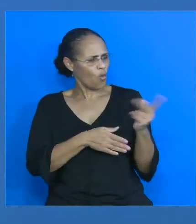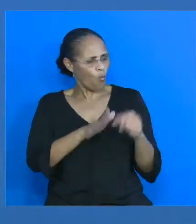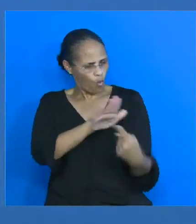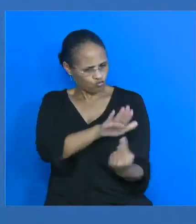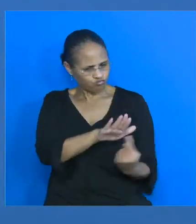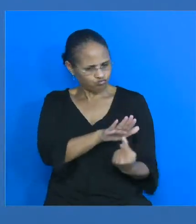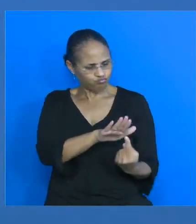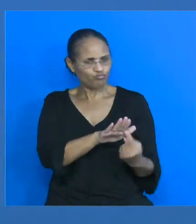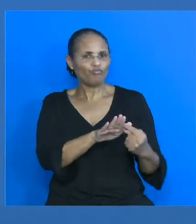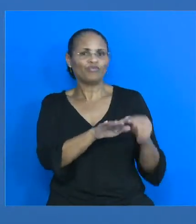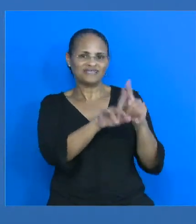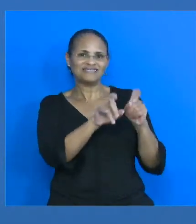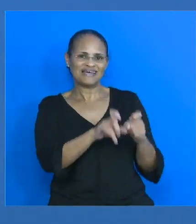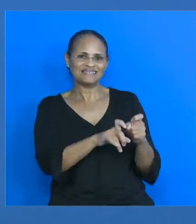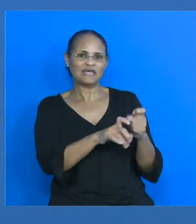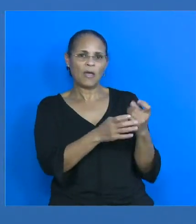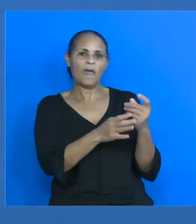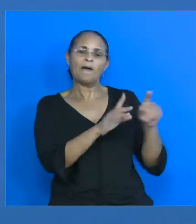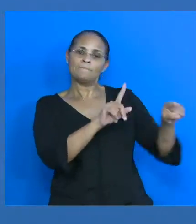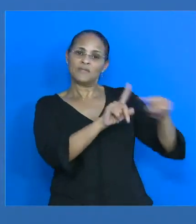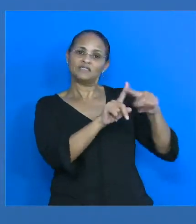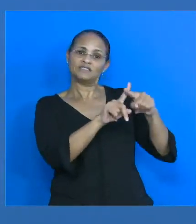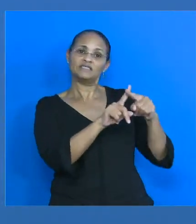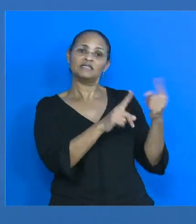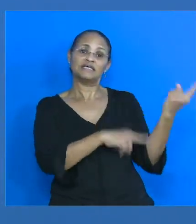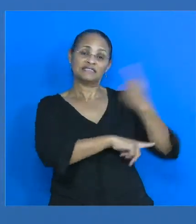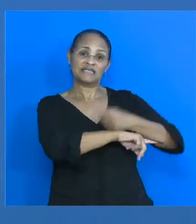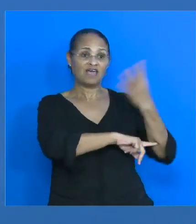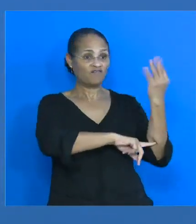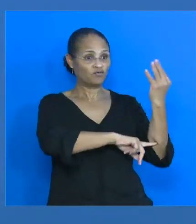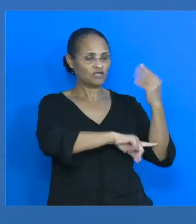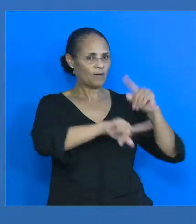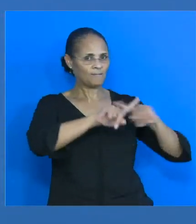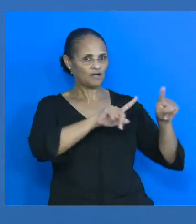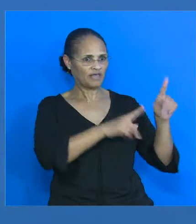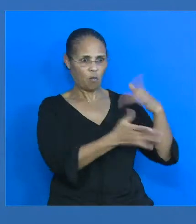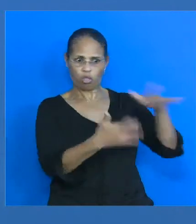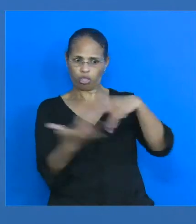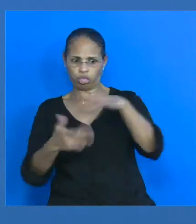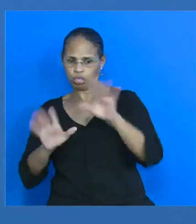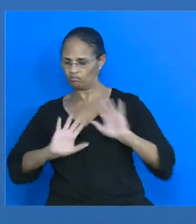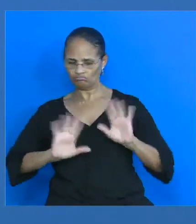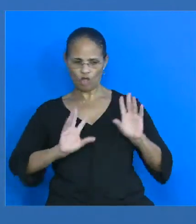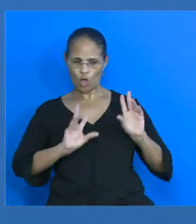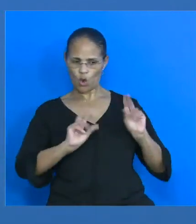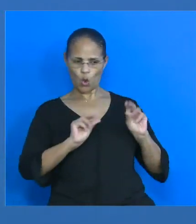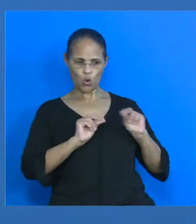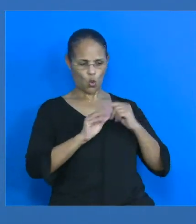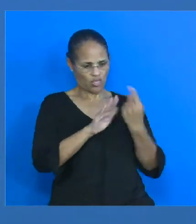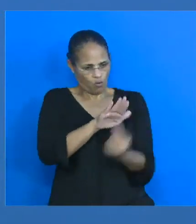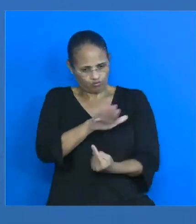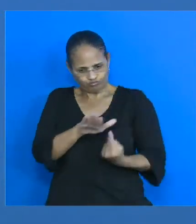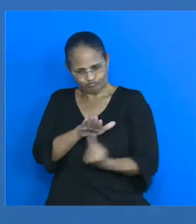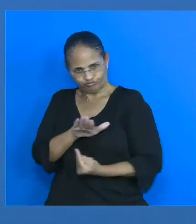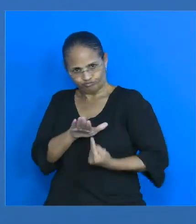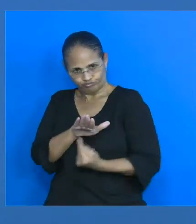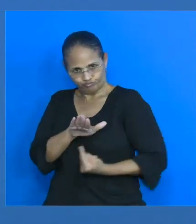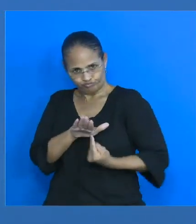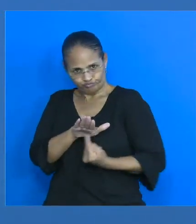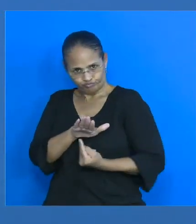did test positive the day 14 test, but it's not that they were running around between day 7 and 14, as some people may